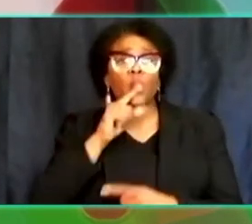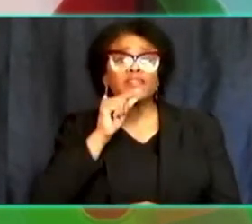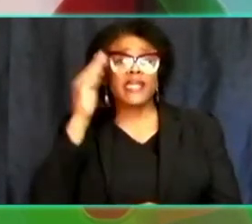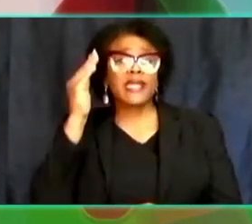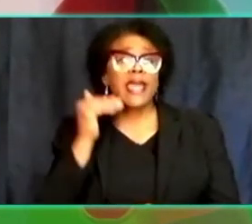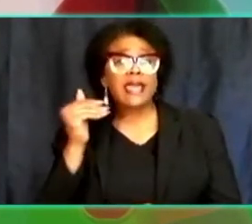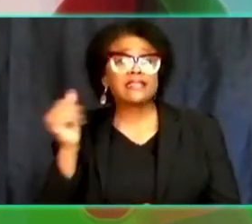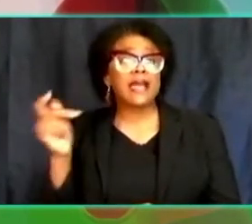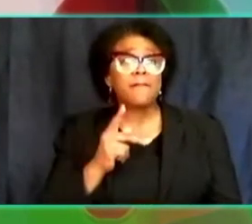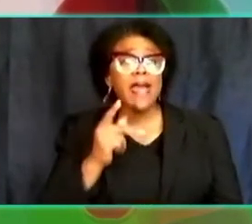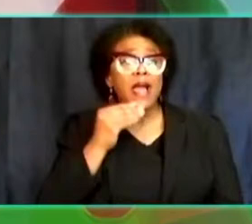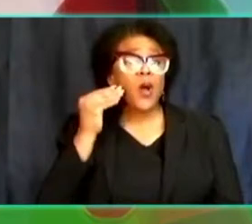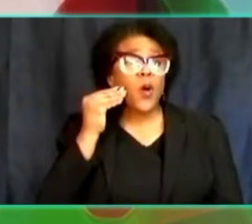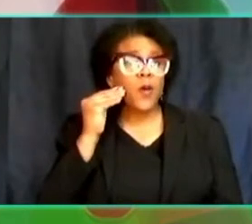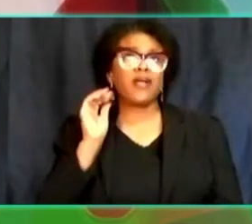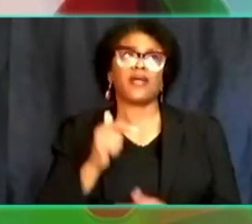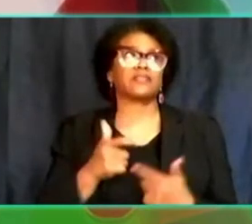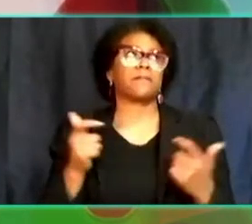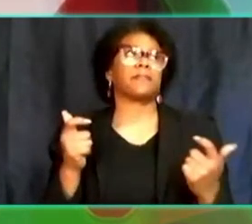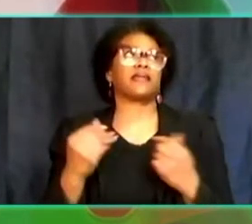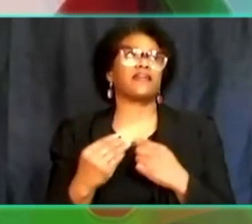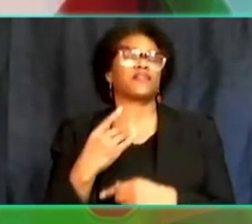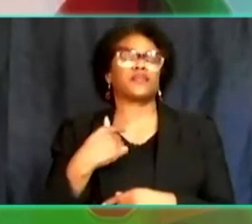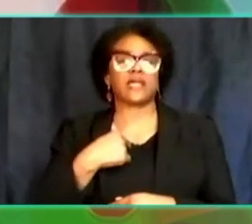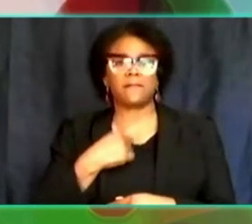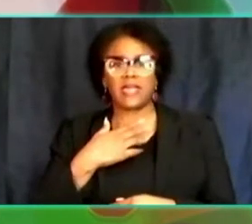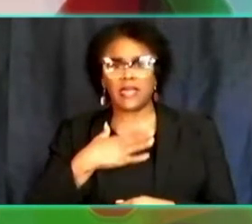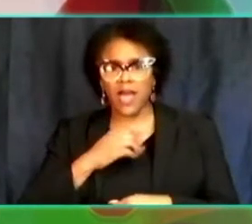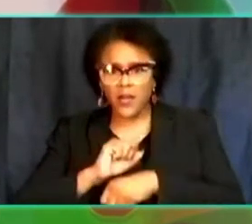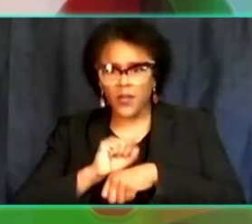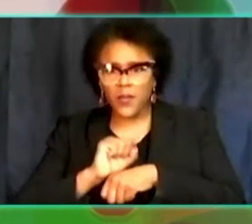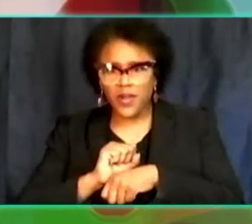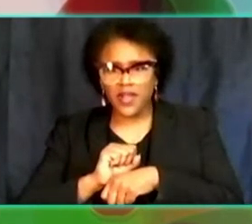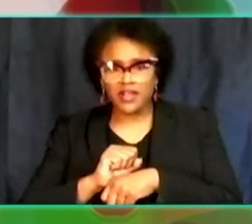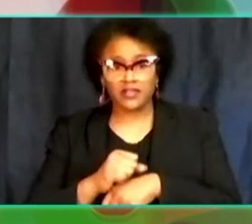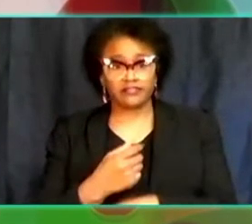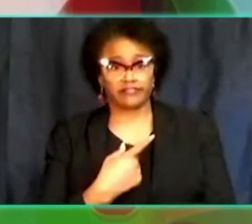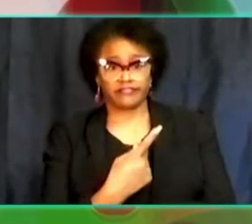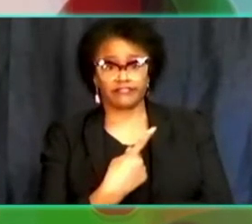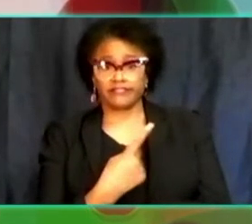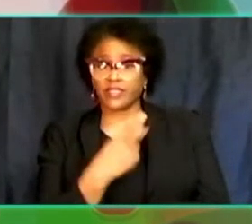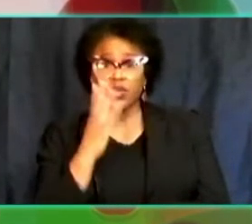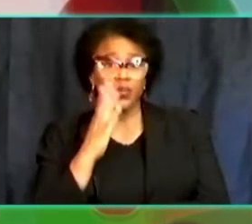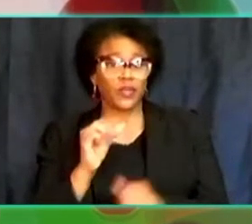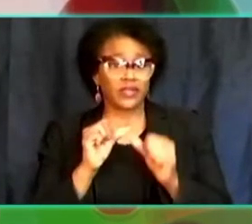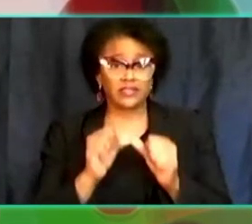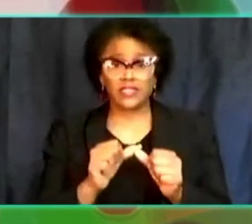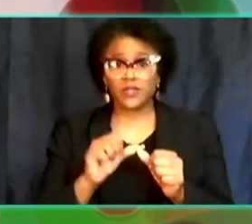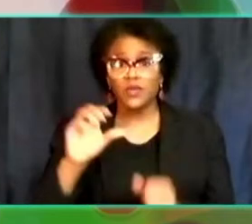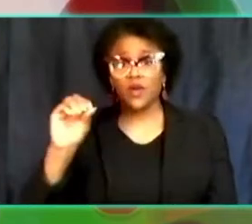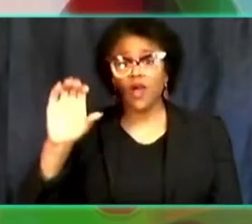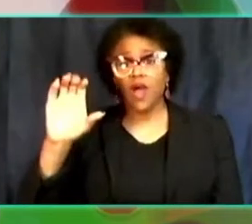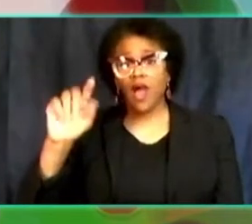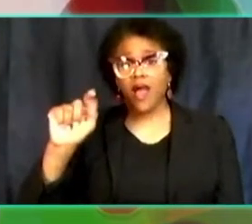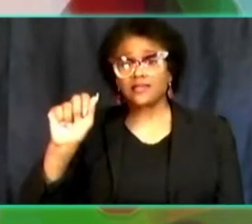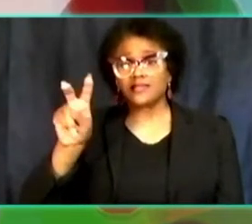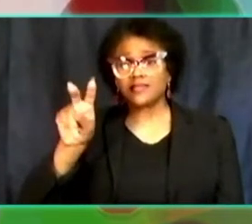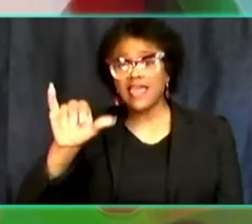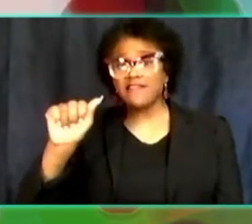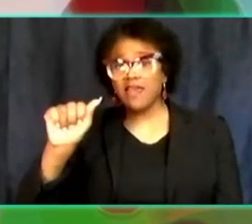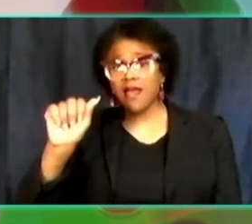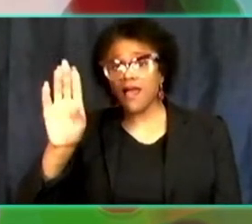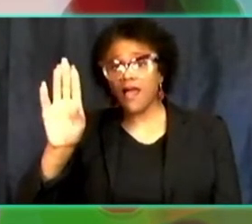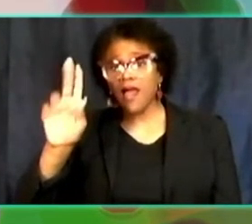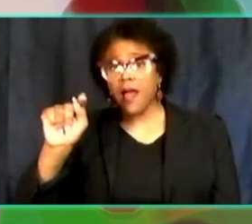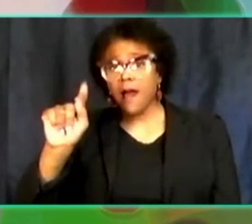big influence on me and our work. But Shanae and I will continue. We stand for Octavia Butler, who's